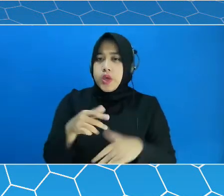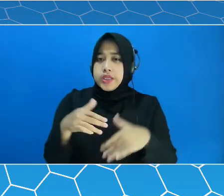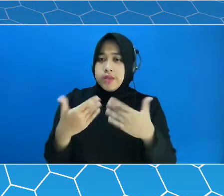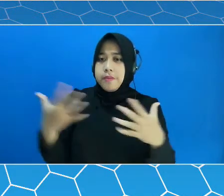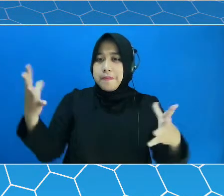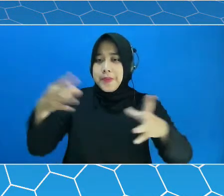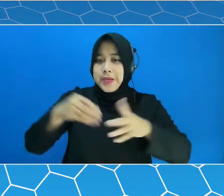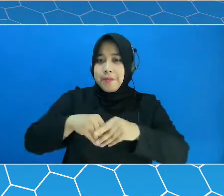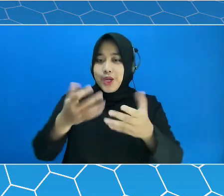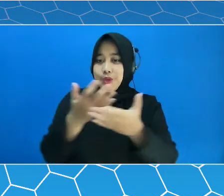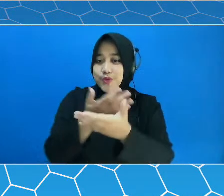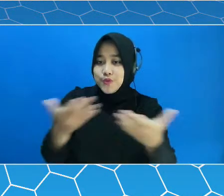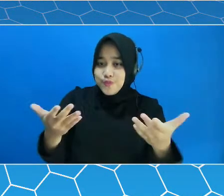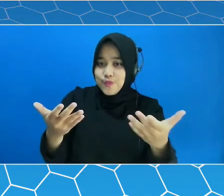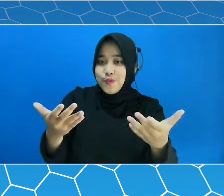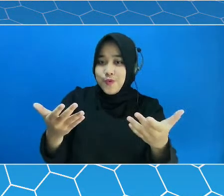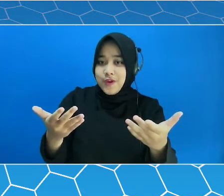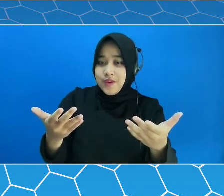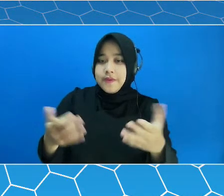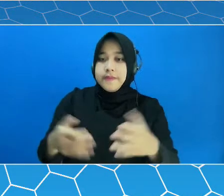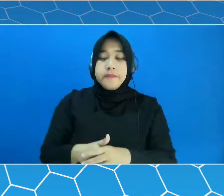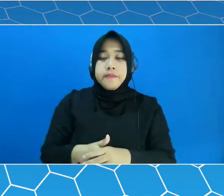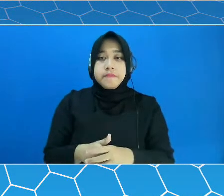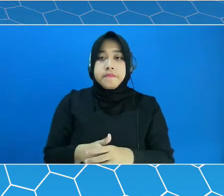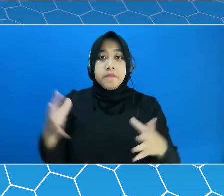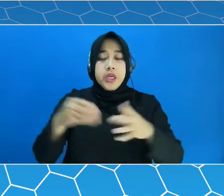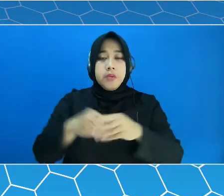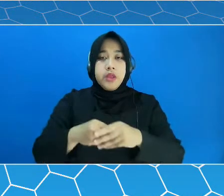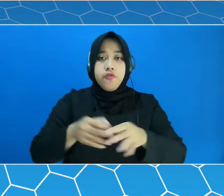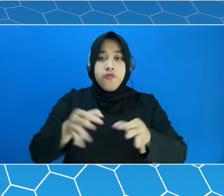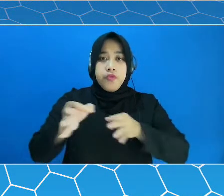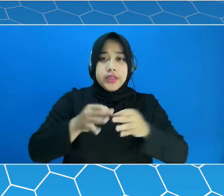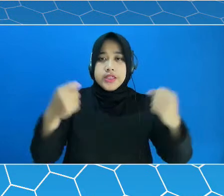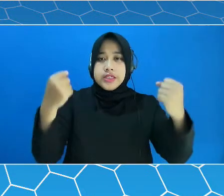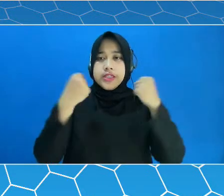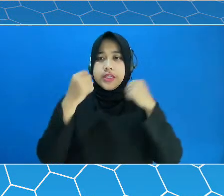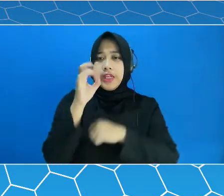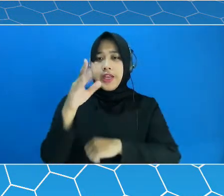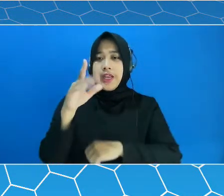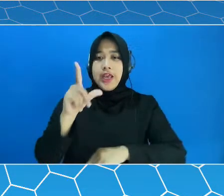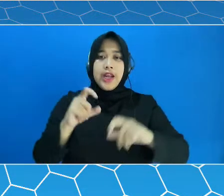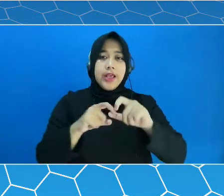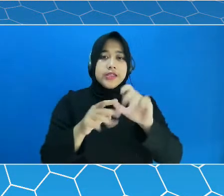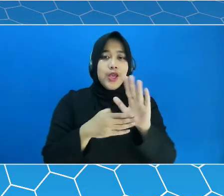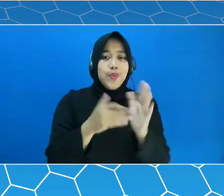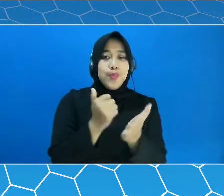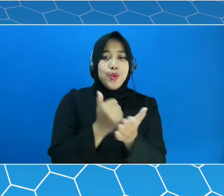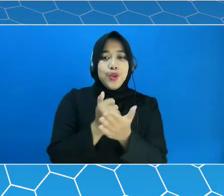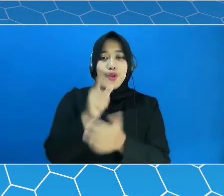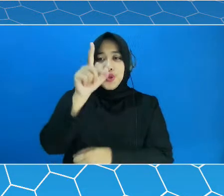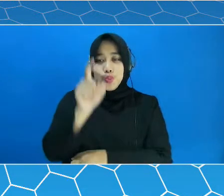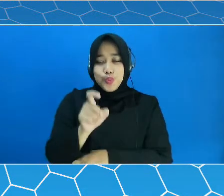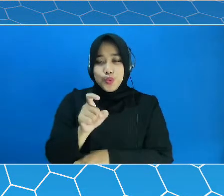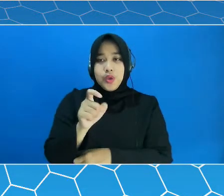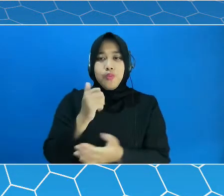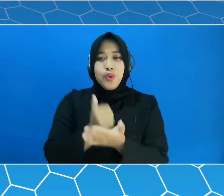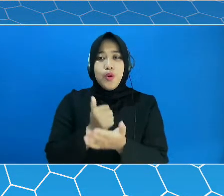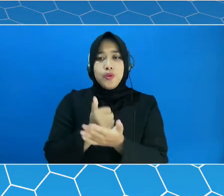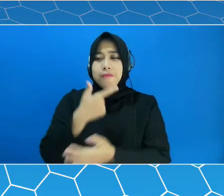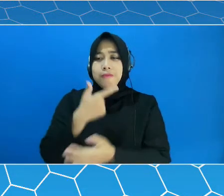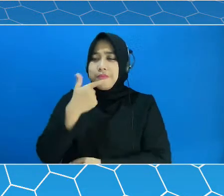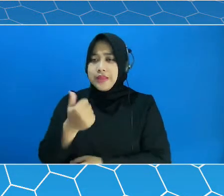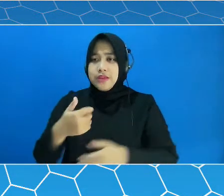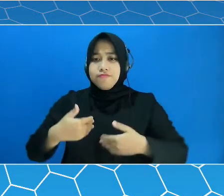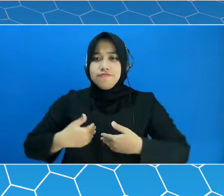health facilities, NGO is necessary, and I think they are paramount for effective delivery of NCD cares and also